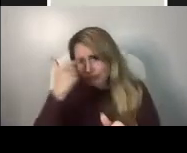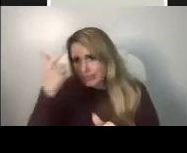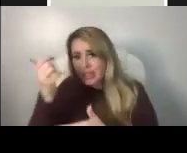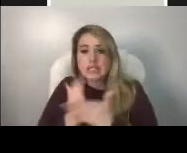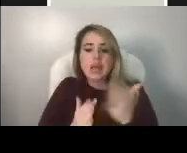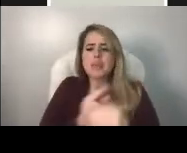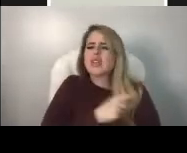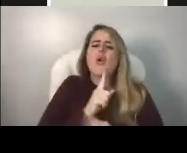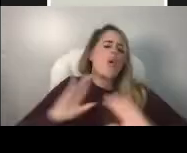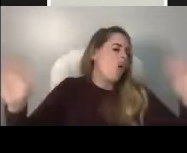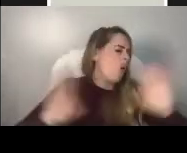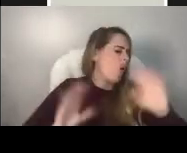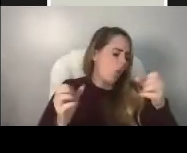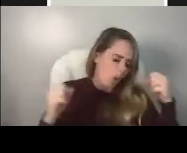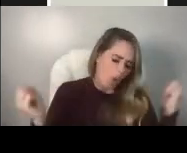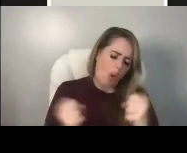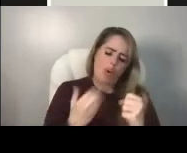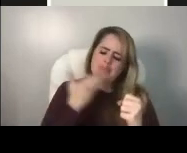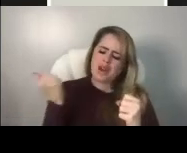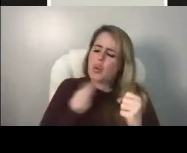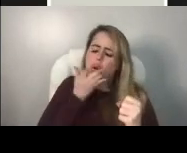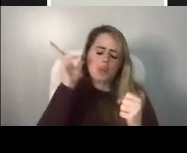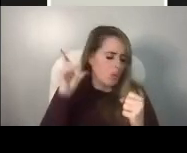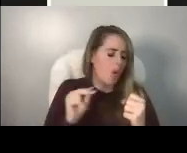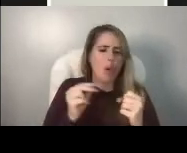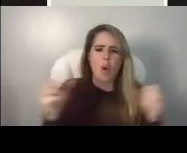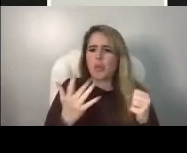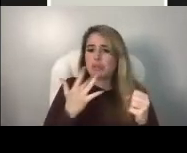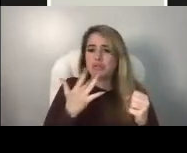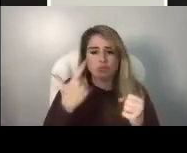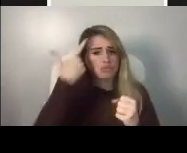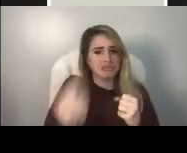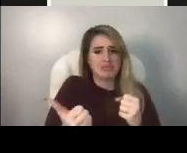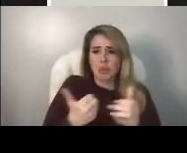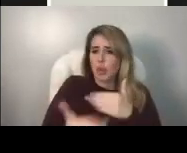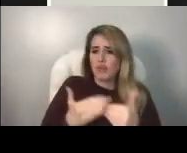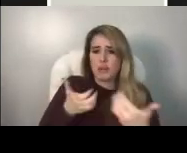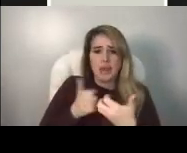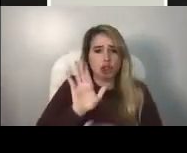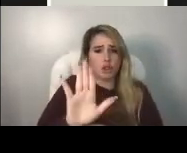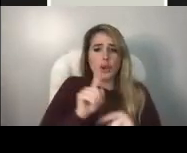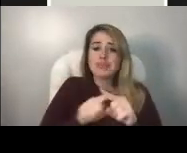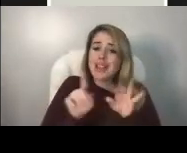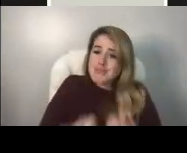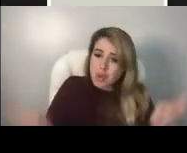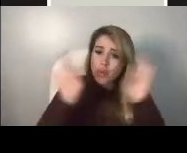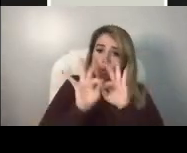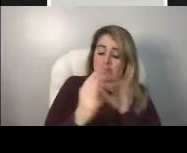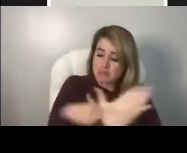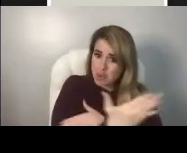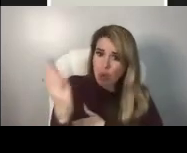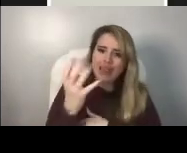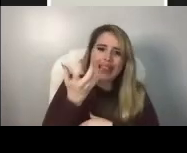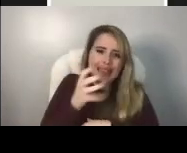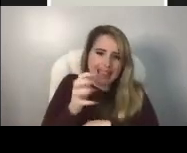no, cold always works better. If you're one of those people, do what works for you. But as a rule, heat in the morning, heat to get things